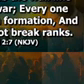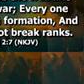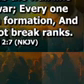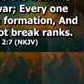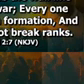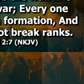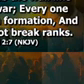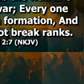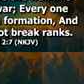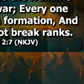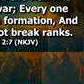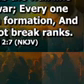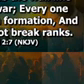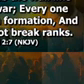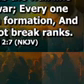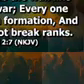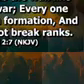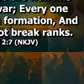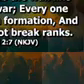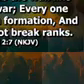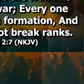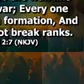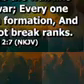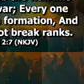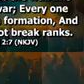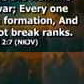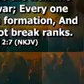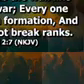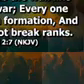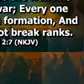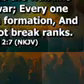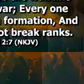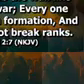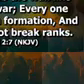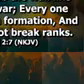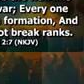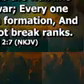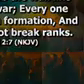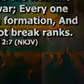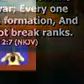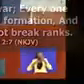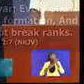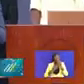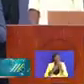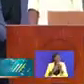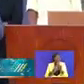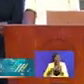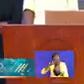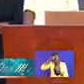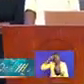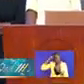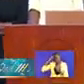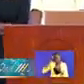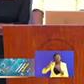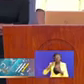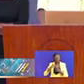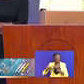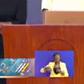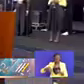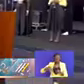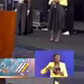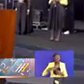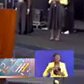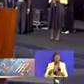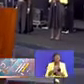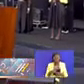to come so that we train a generation about honor and rank because if there is no matching with a